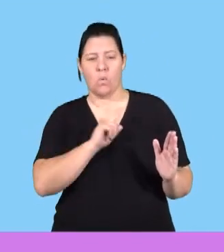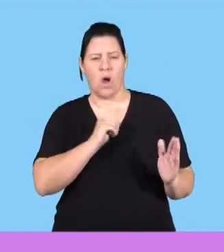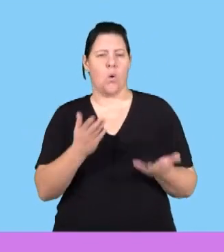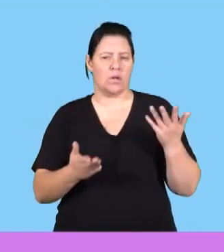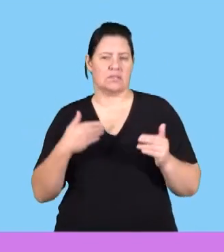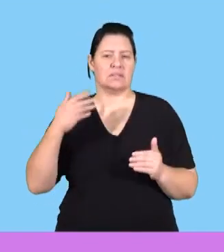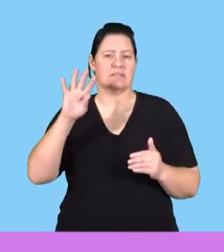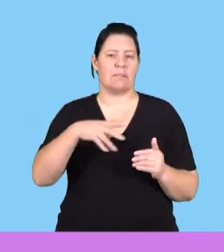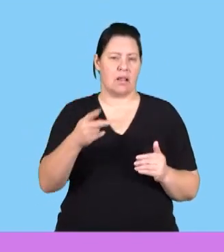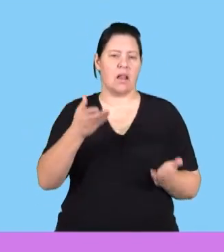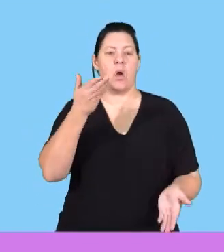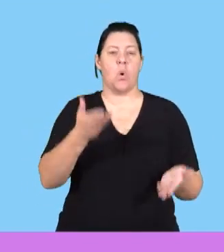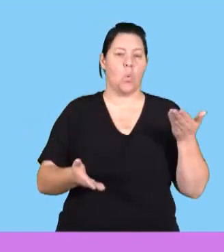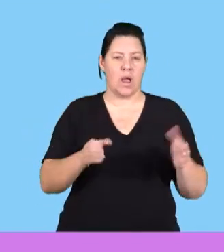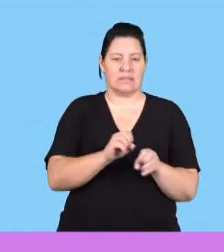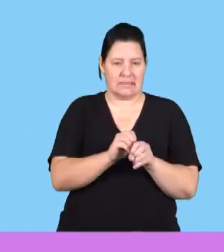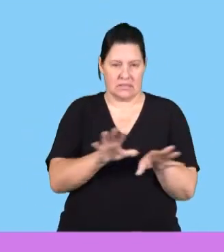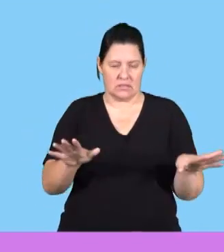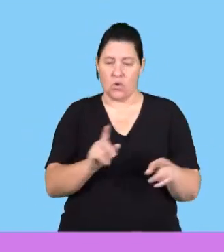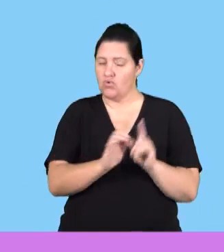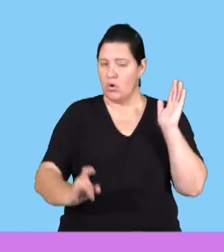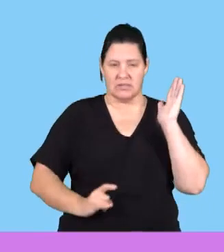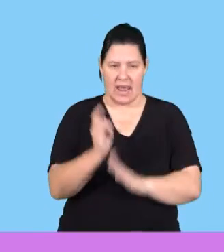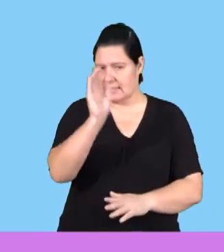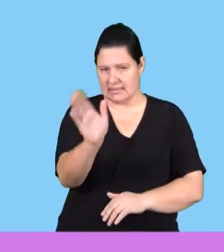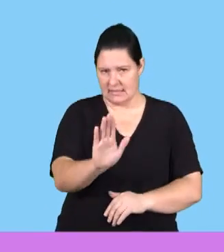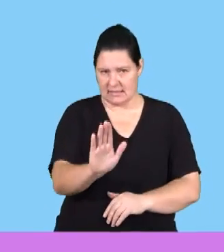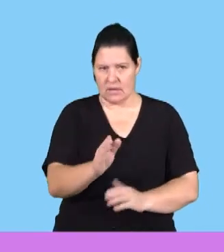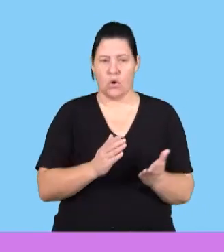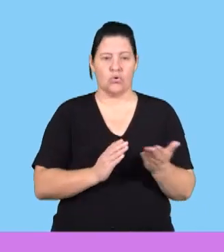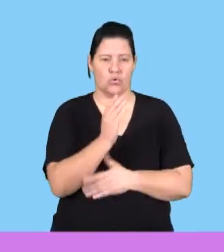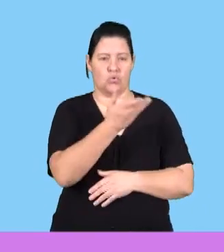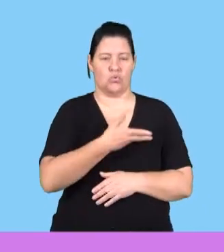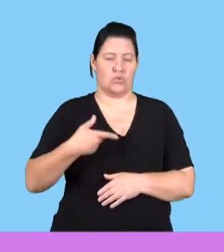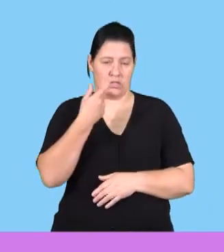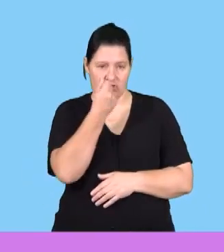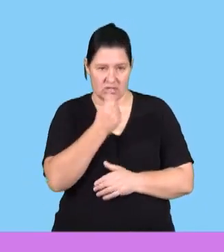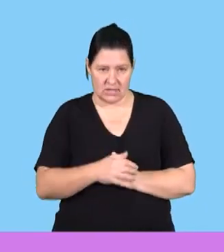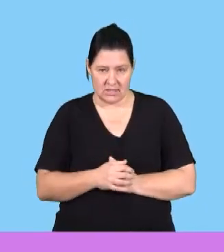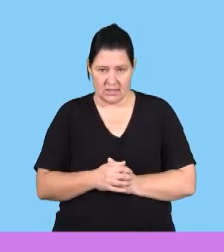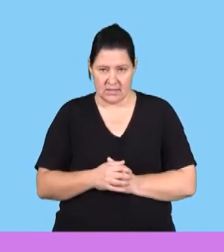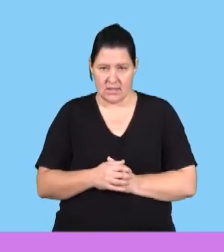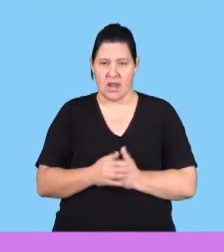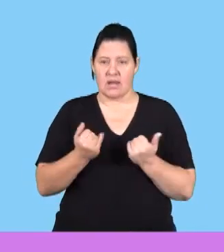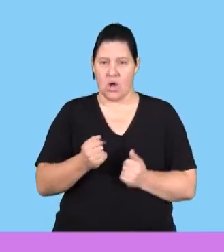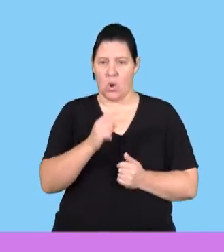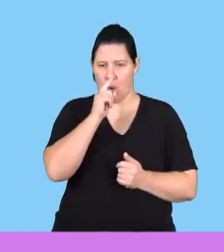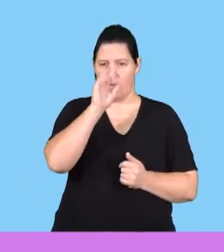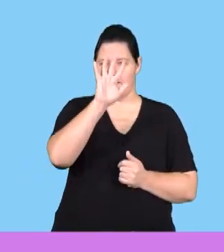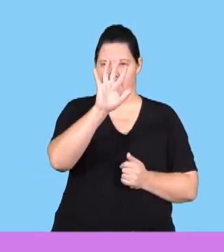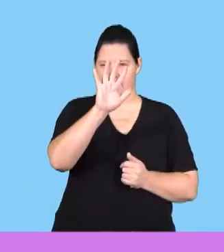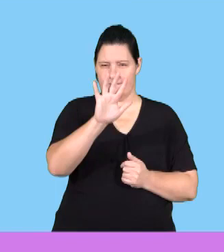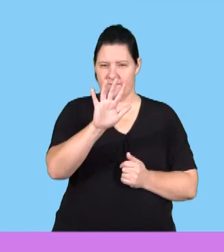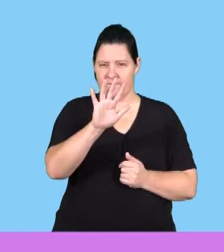says frequency table weight distributed, not the height by gender, just to make that clear. Thereafter, I'm looking now